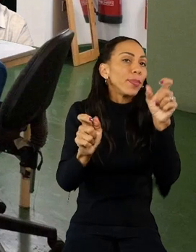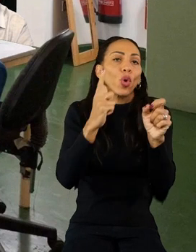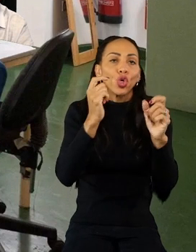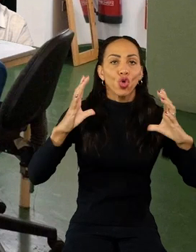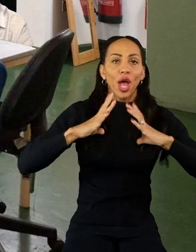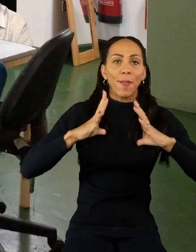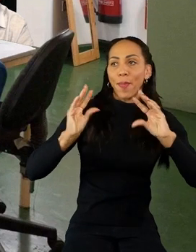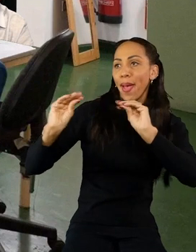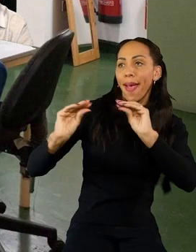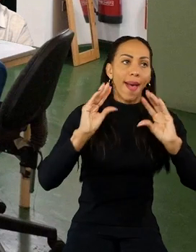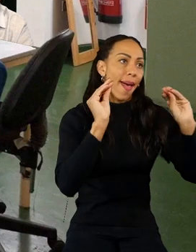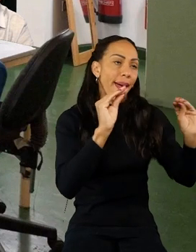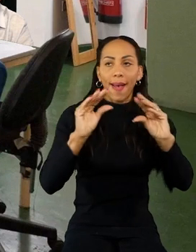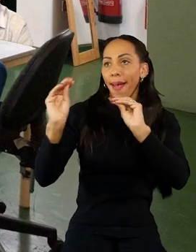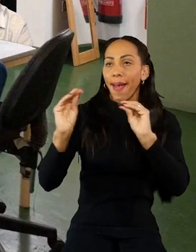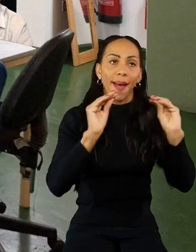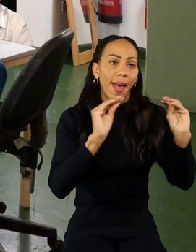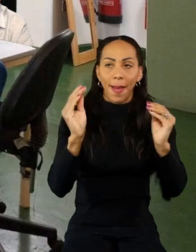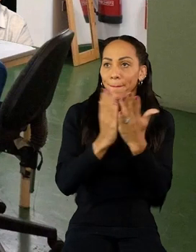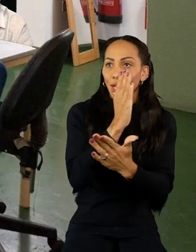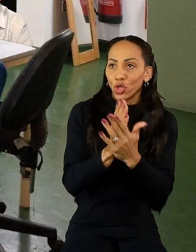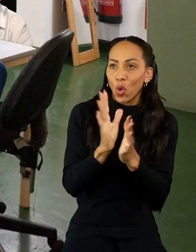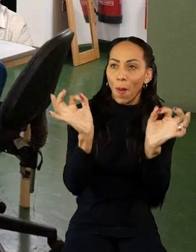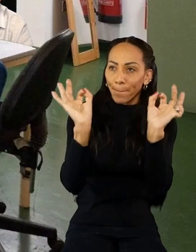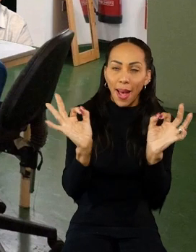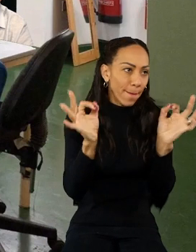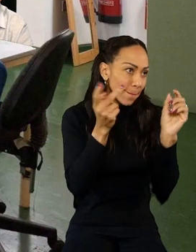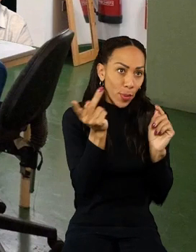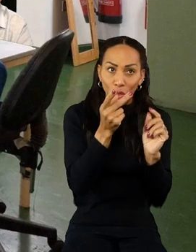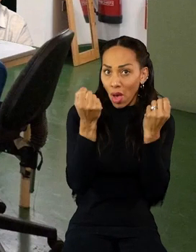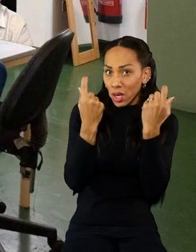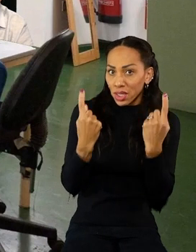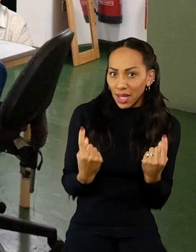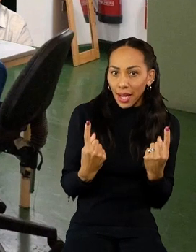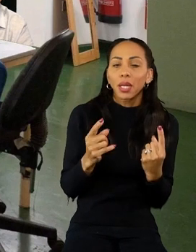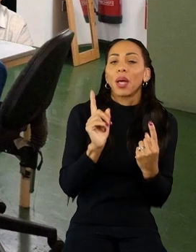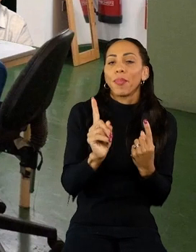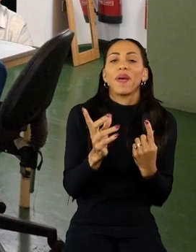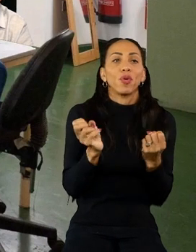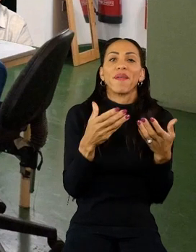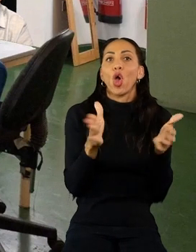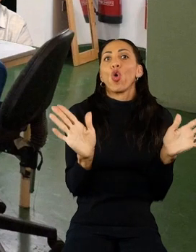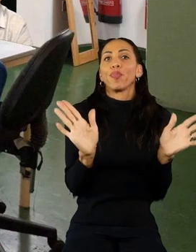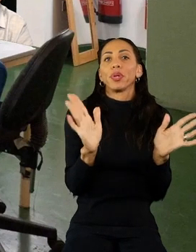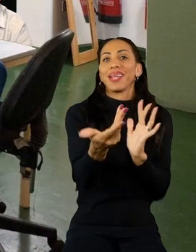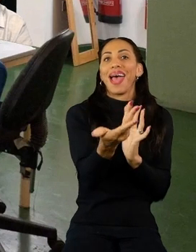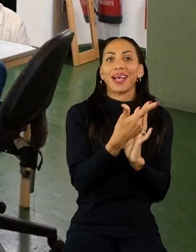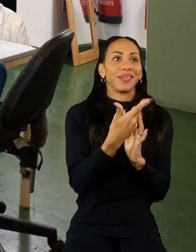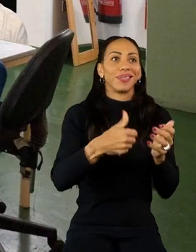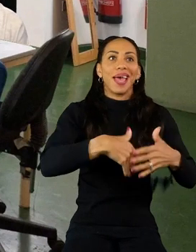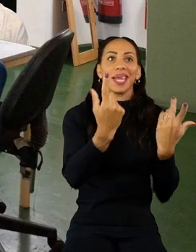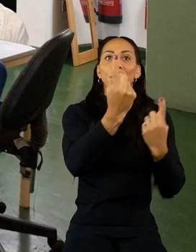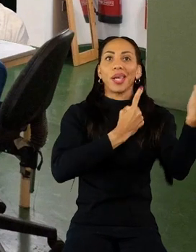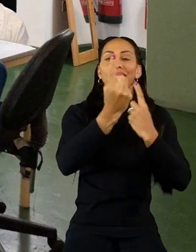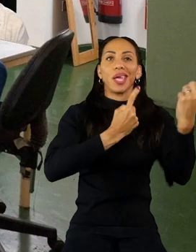in advance, and you can actually really spend a couple of hours with those performers prepping up and getting it spot on, it can work. It can